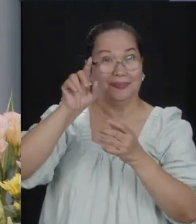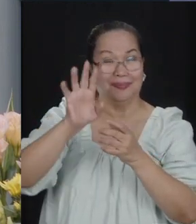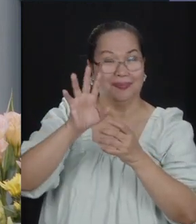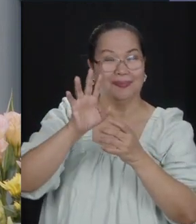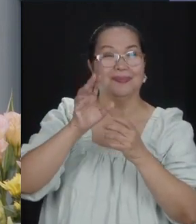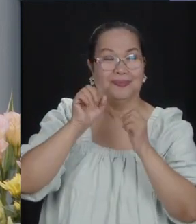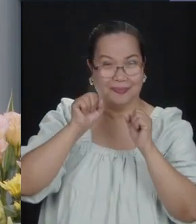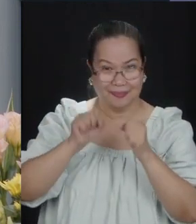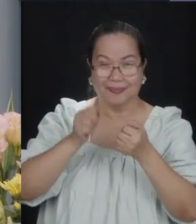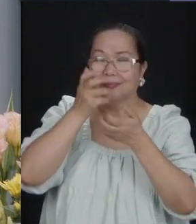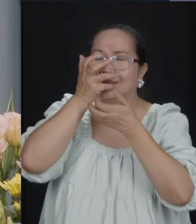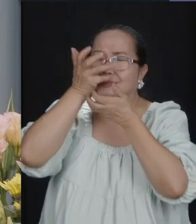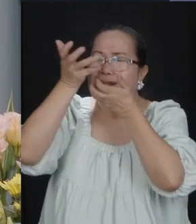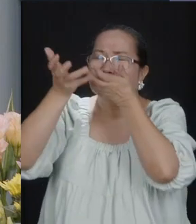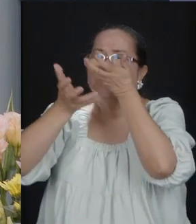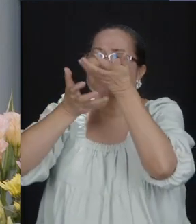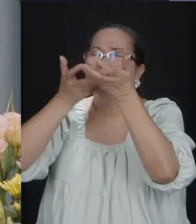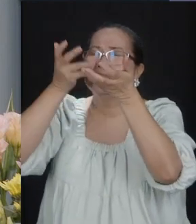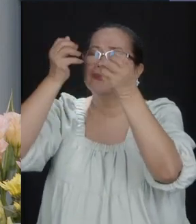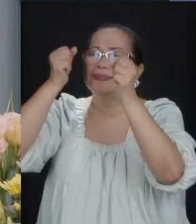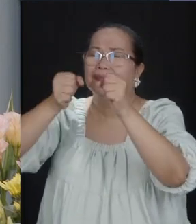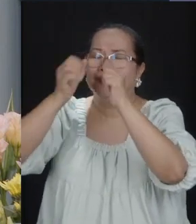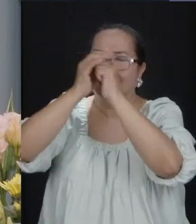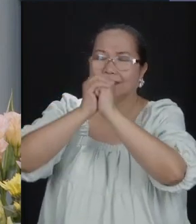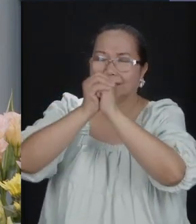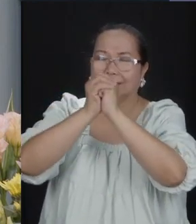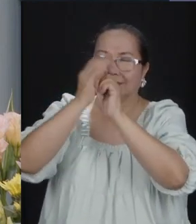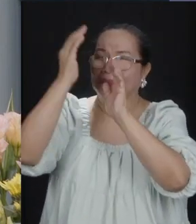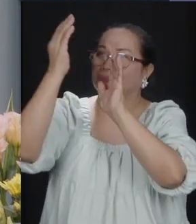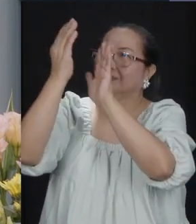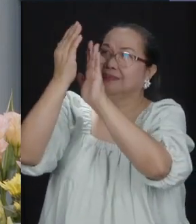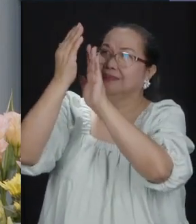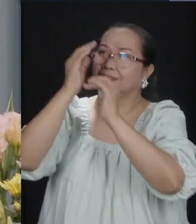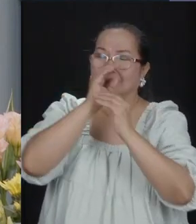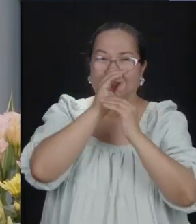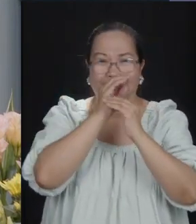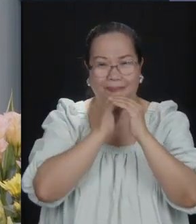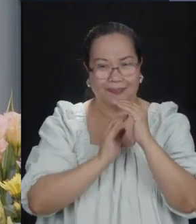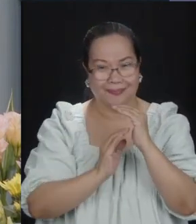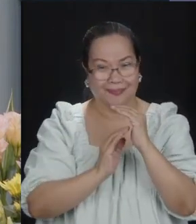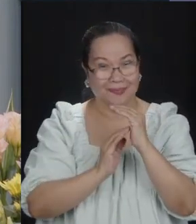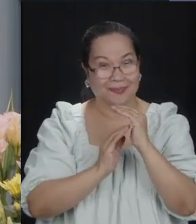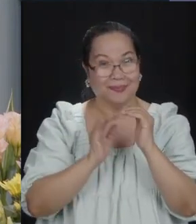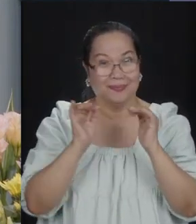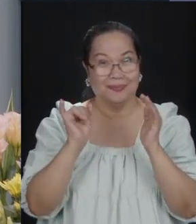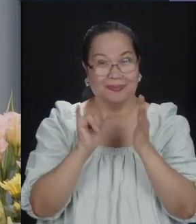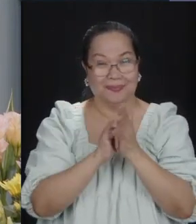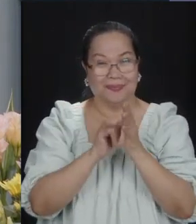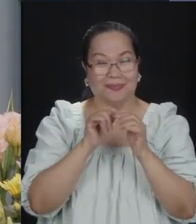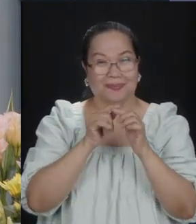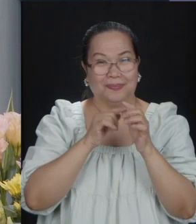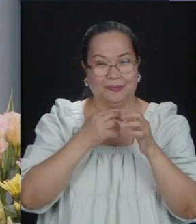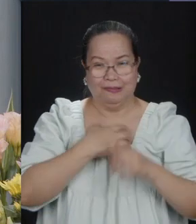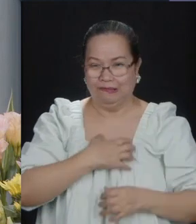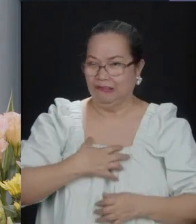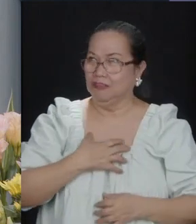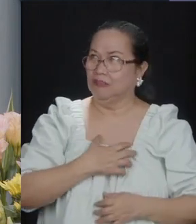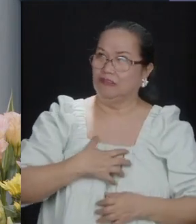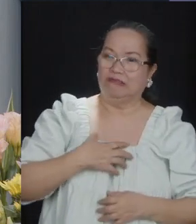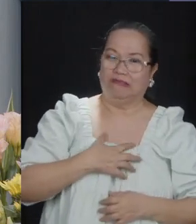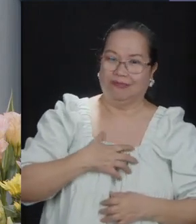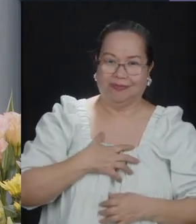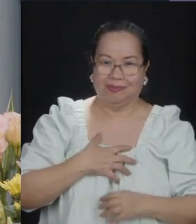worship, especially when we come to God in humility instead of a grumbling